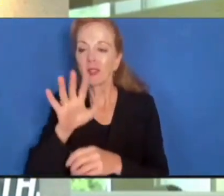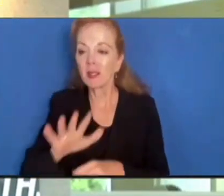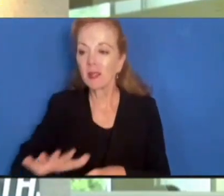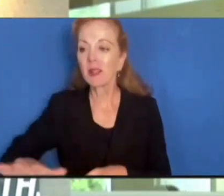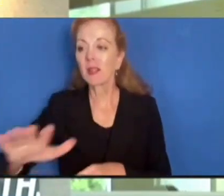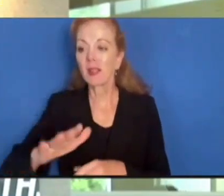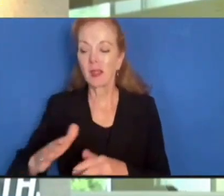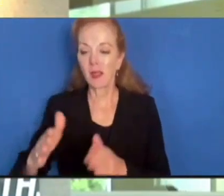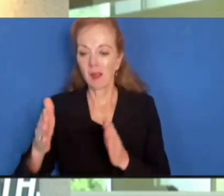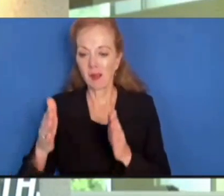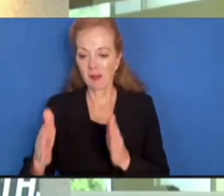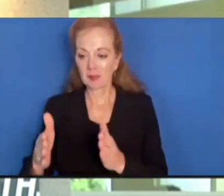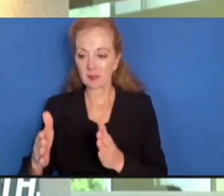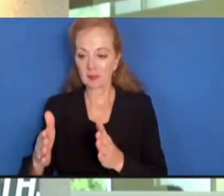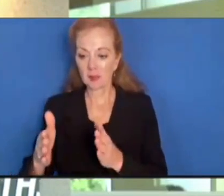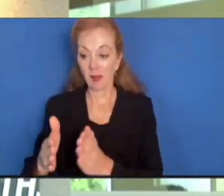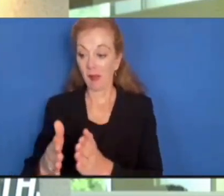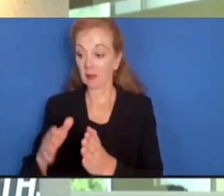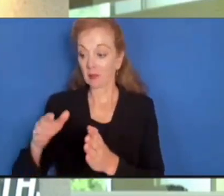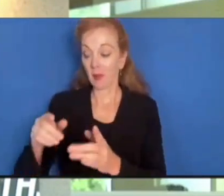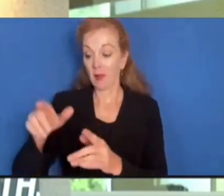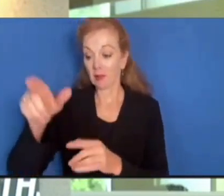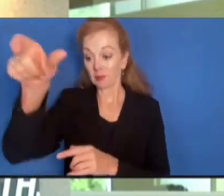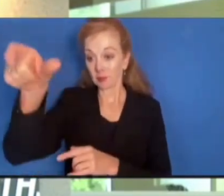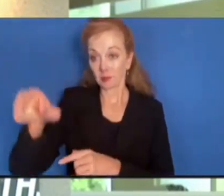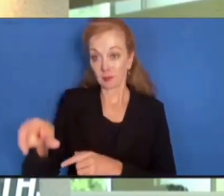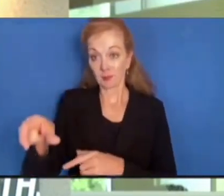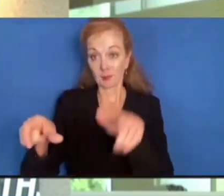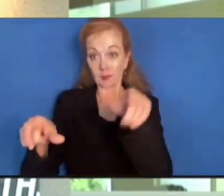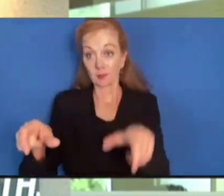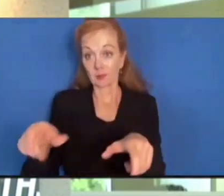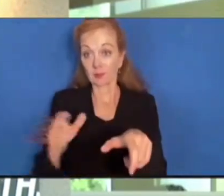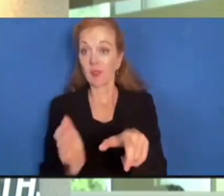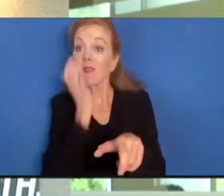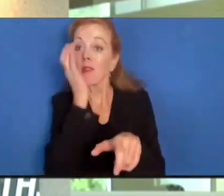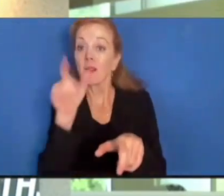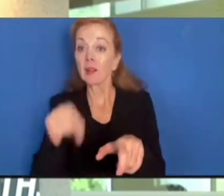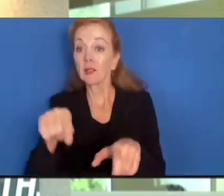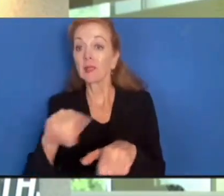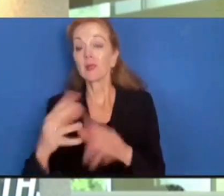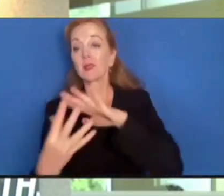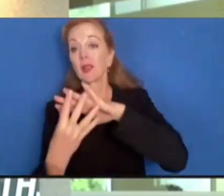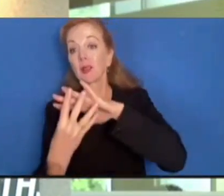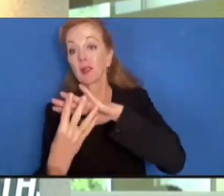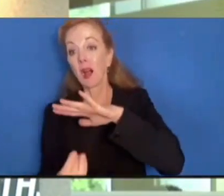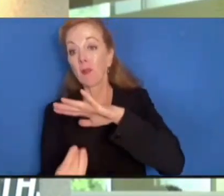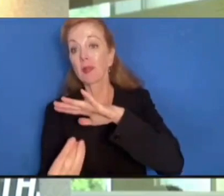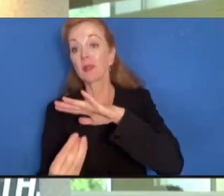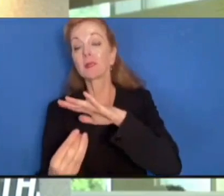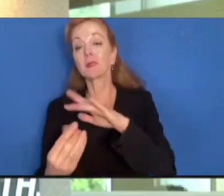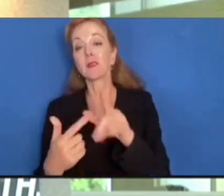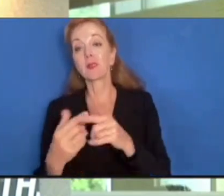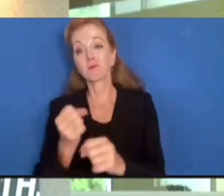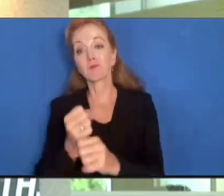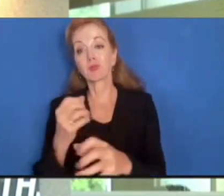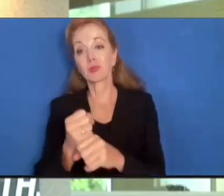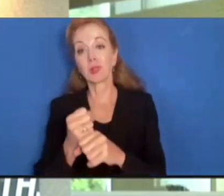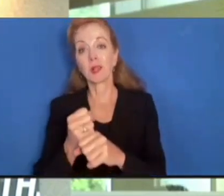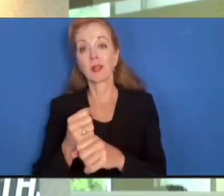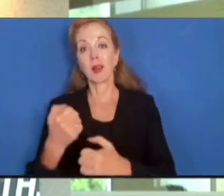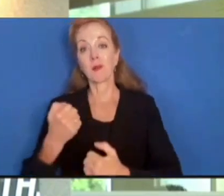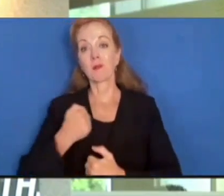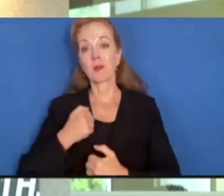the sidewalk and the street. What it actually ended up being is it was a replica Claymore. It's a